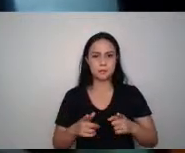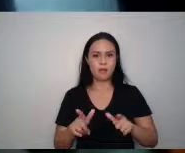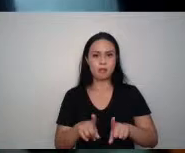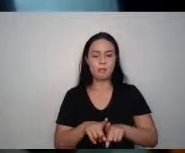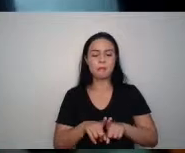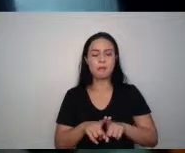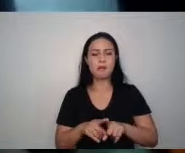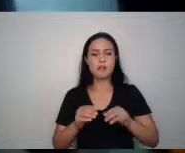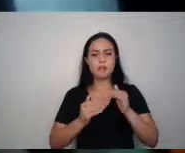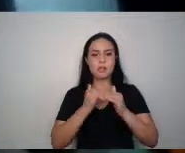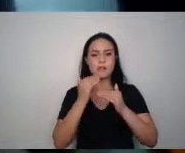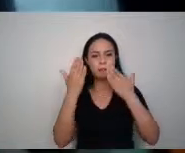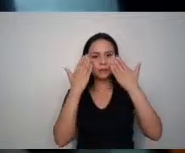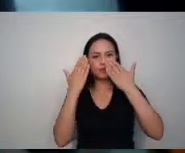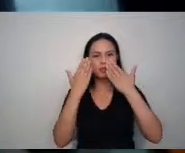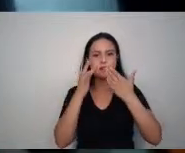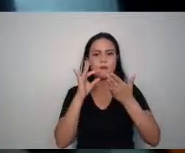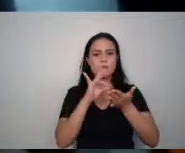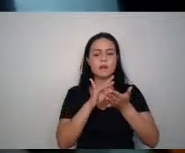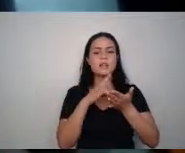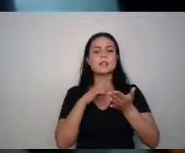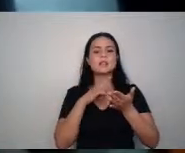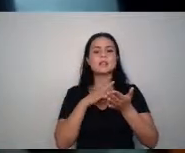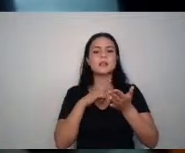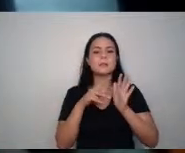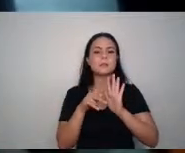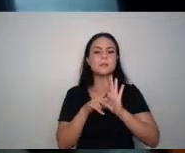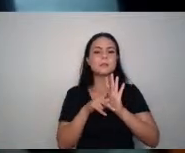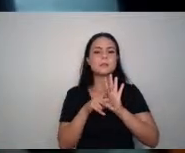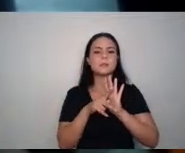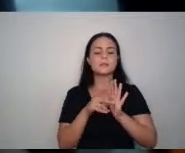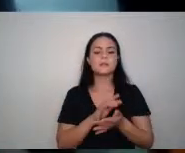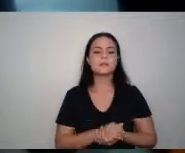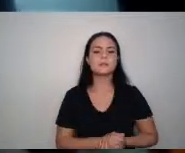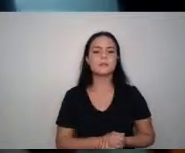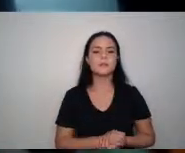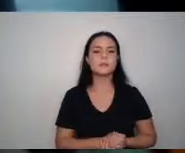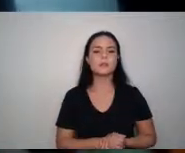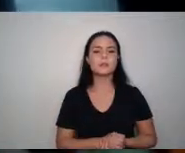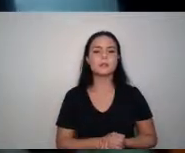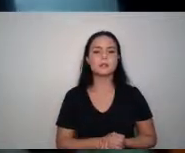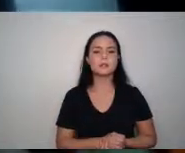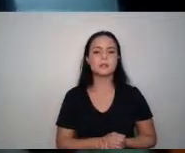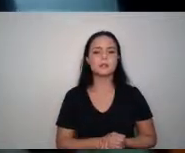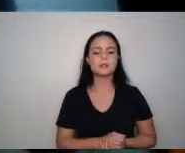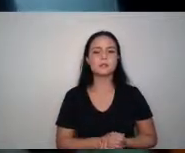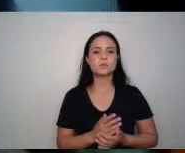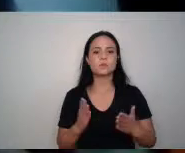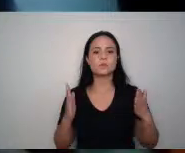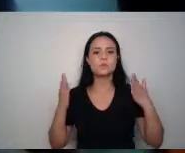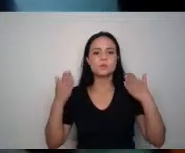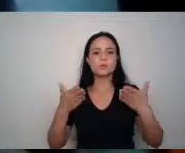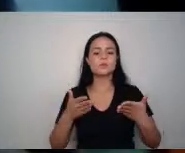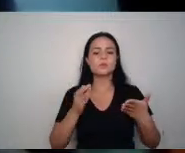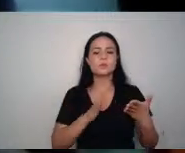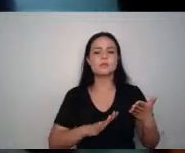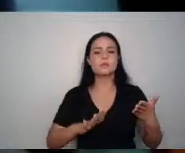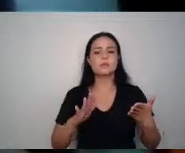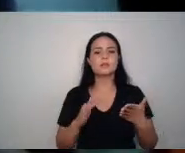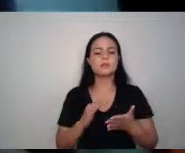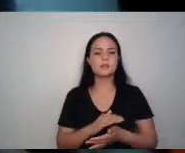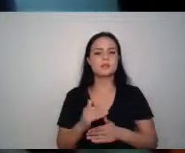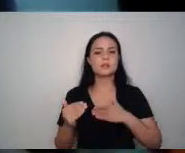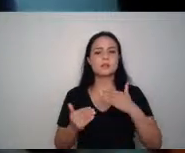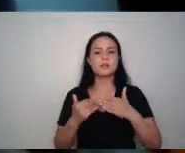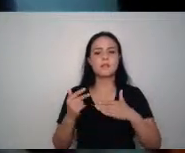And it causes physical danger, and also the management of algorithmic